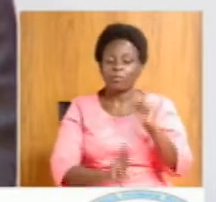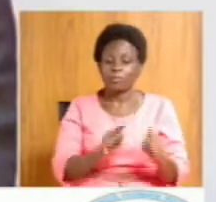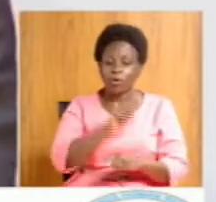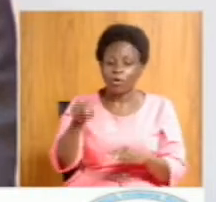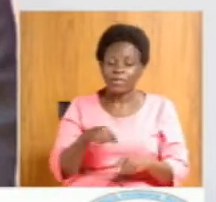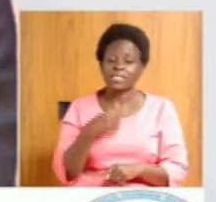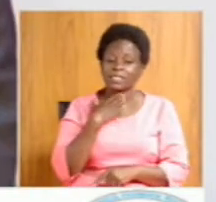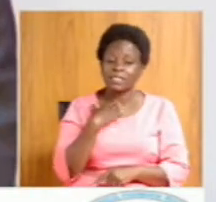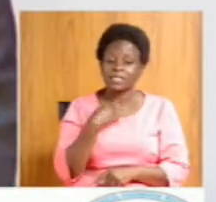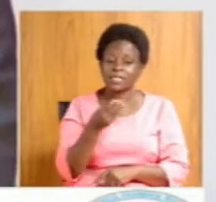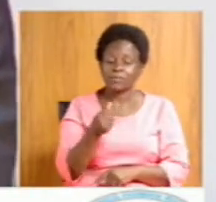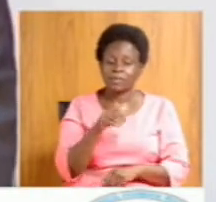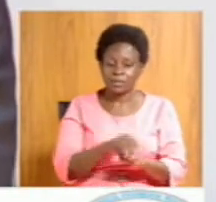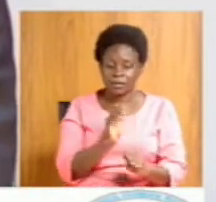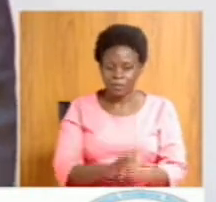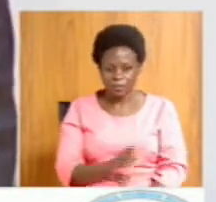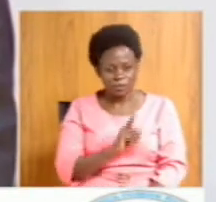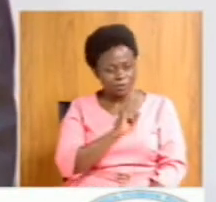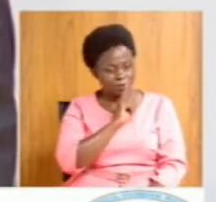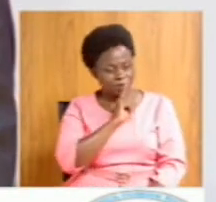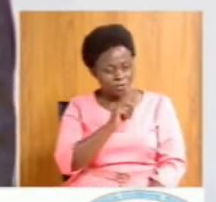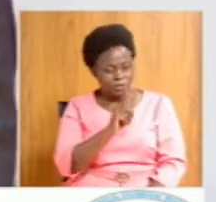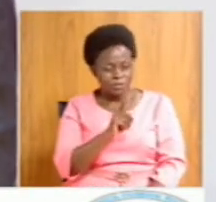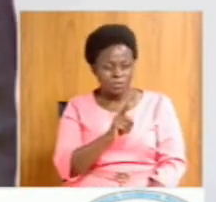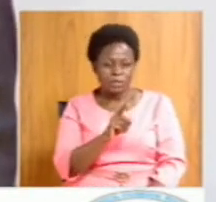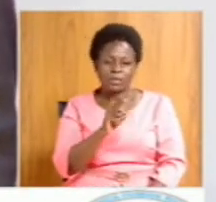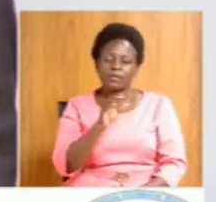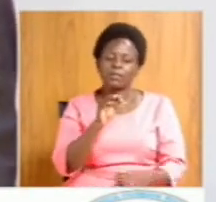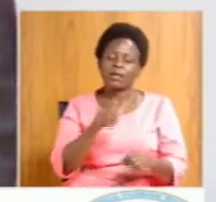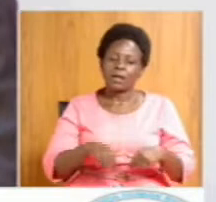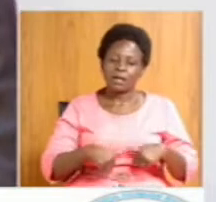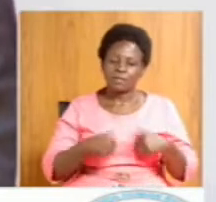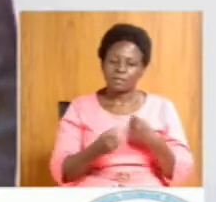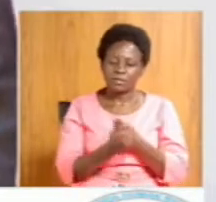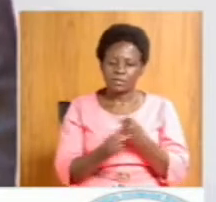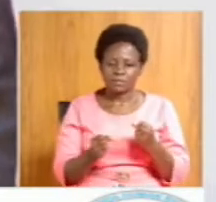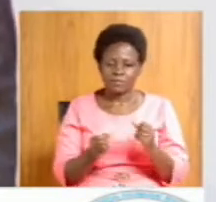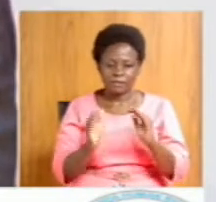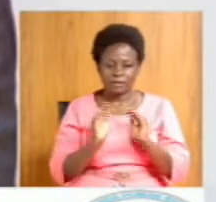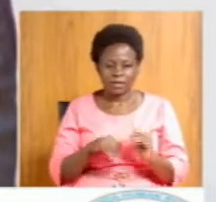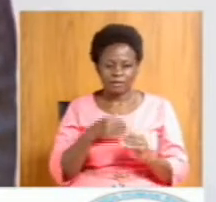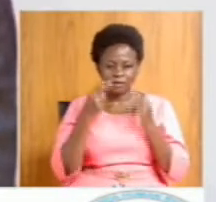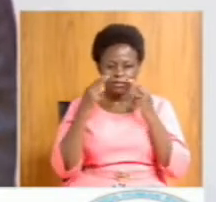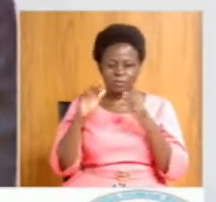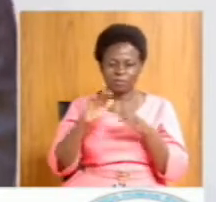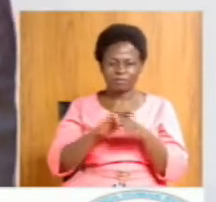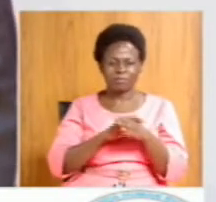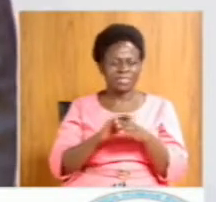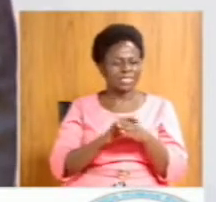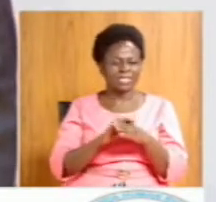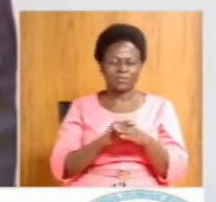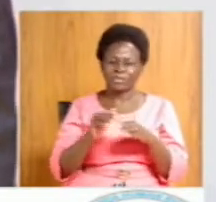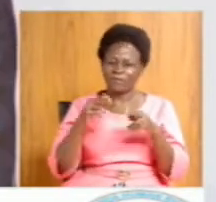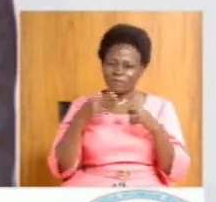required money to make sure that at least lives were saved then we looked at the businesses which had been severely